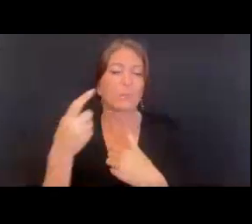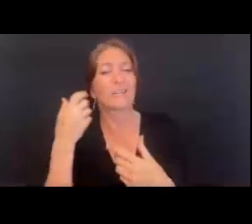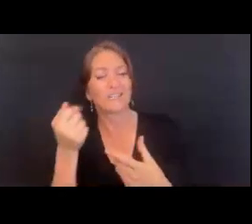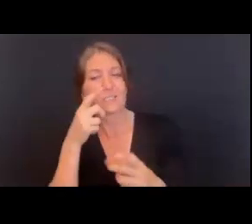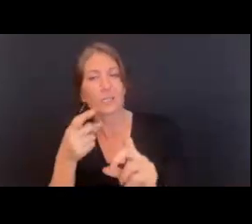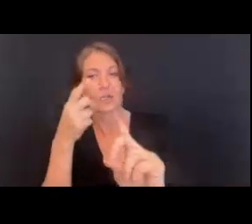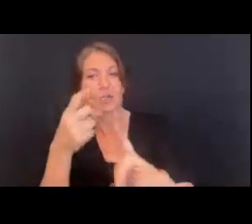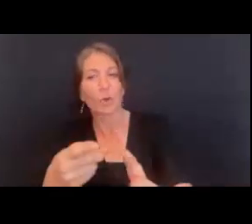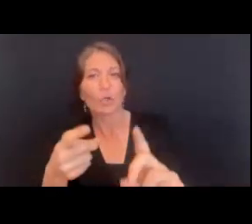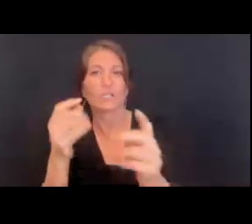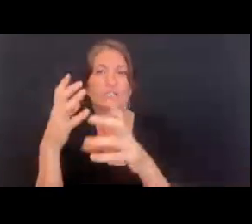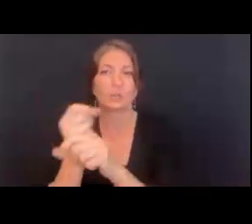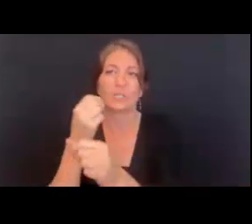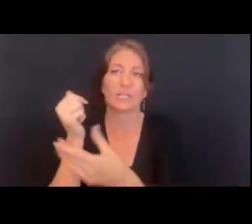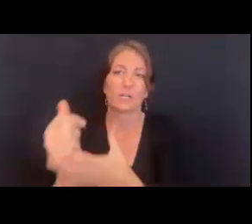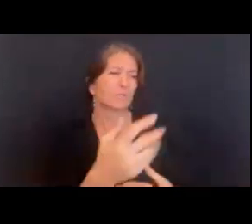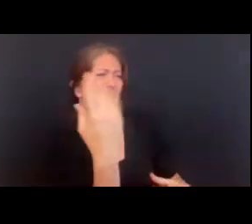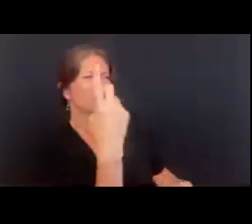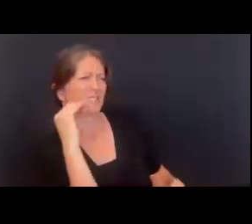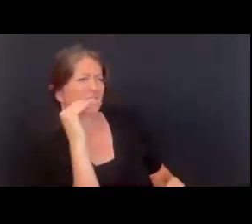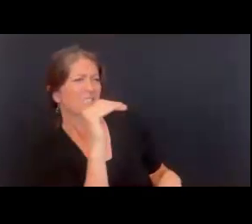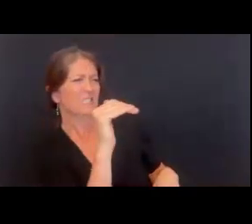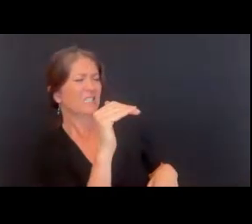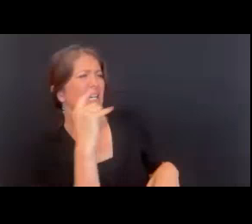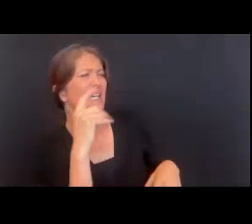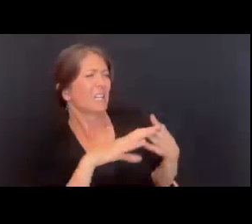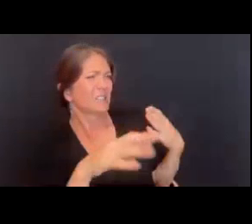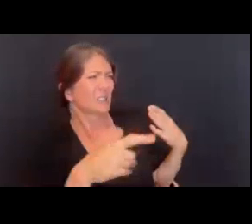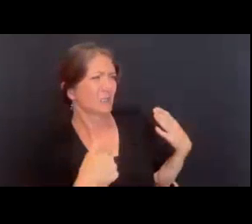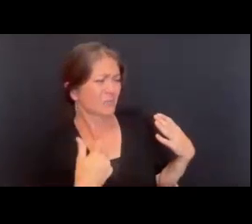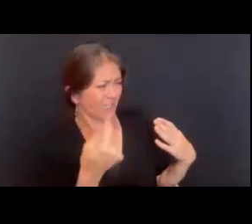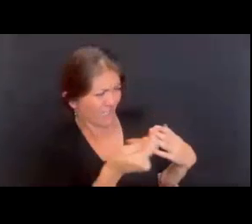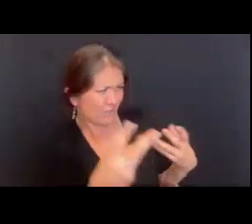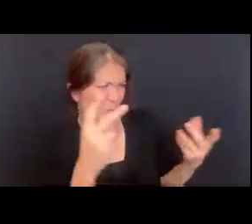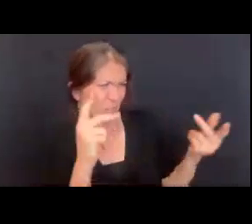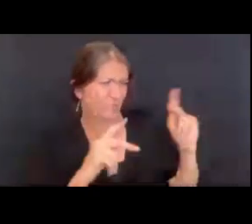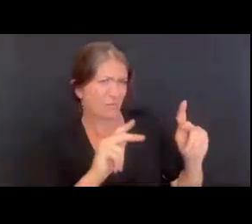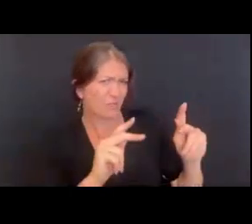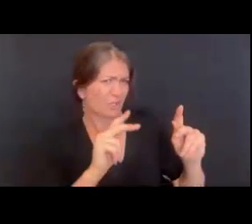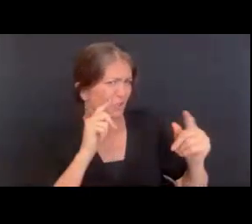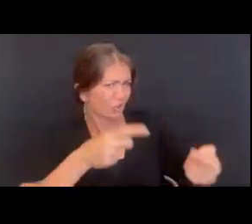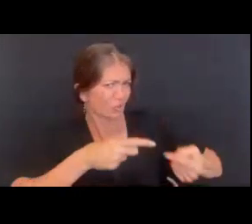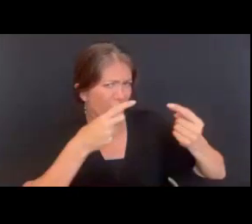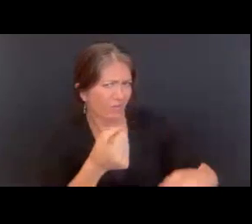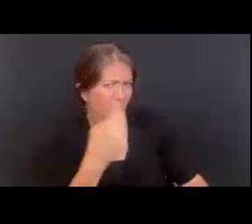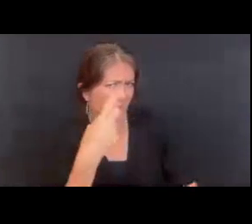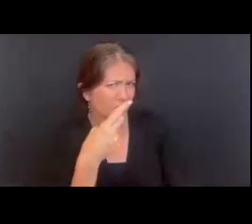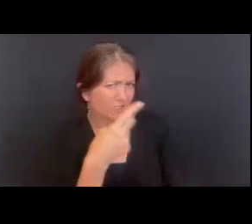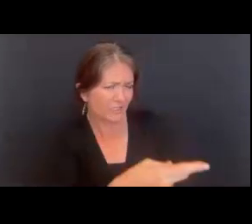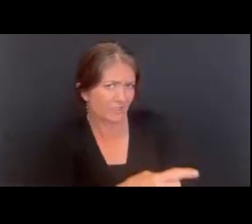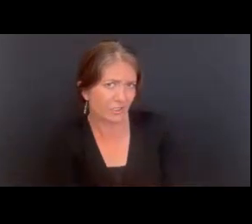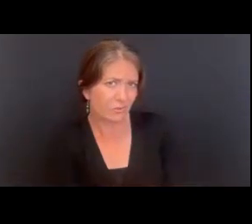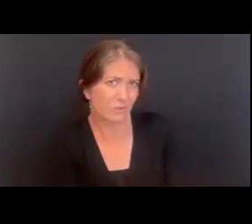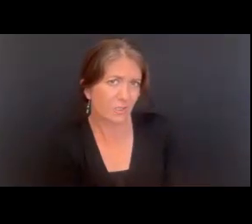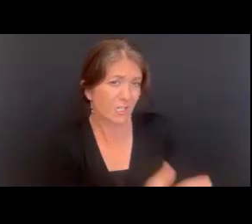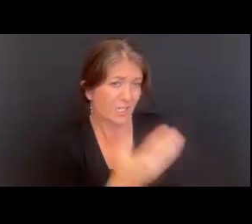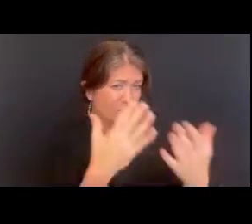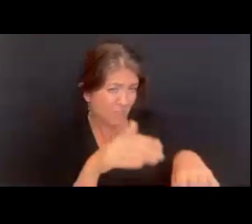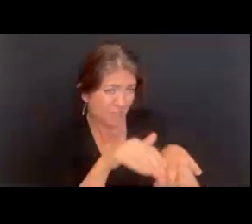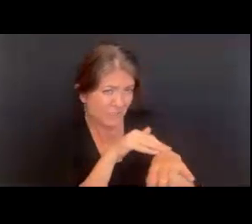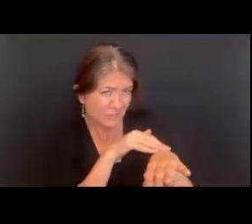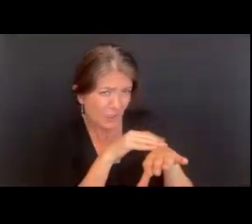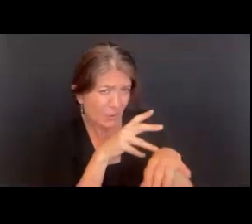Excuse me. We have a couple of people having difficulty understanding. Could you maybe slow down a